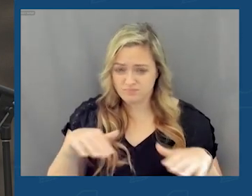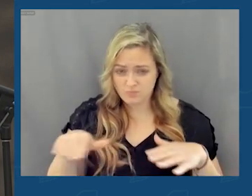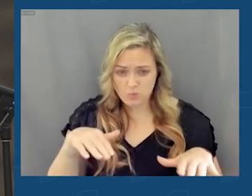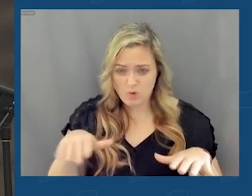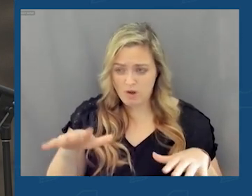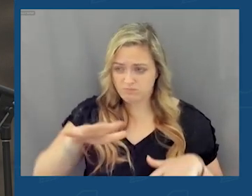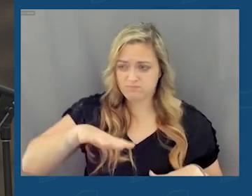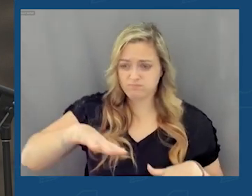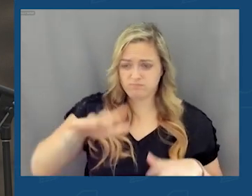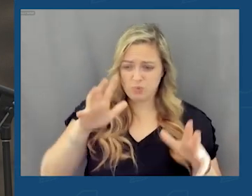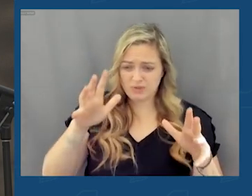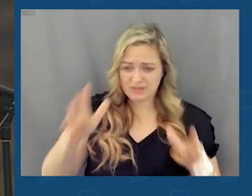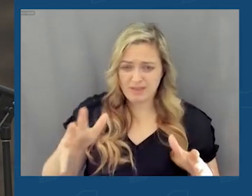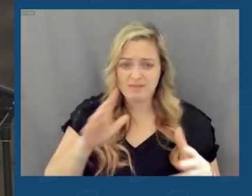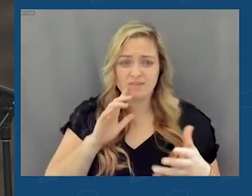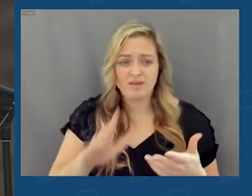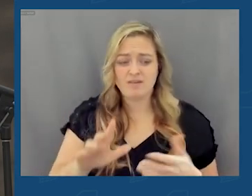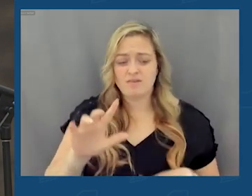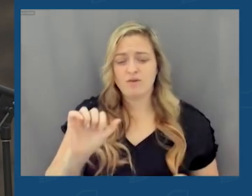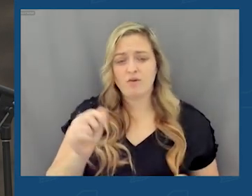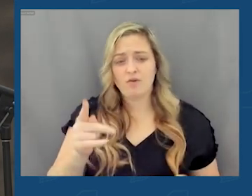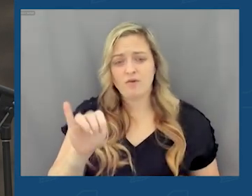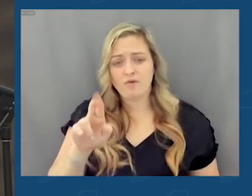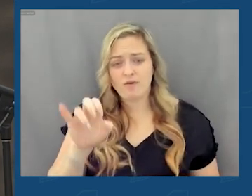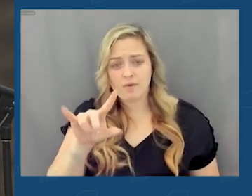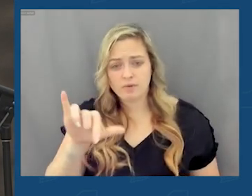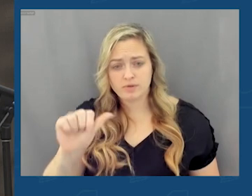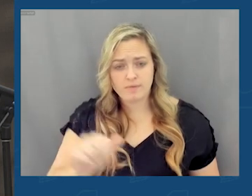what was left of Kfar Aza.